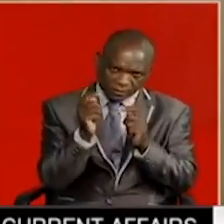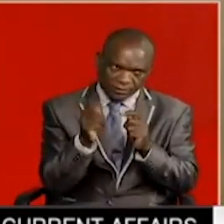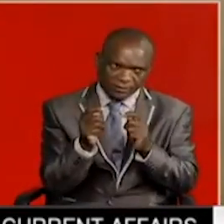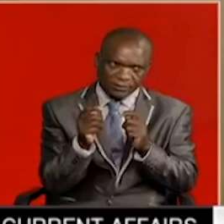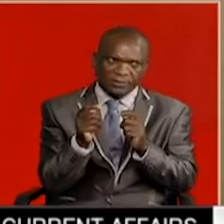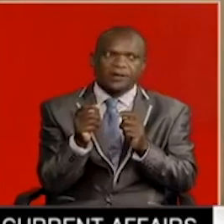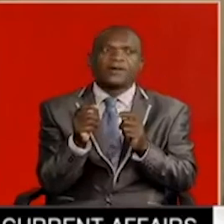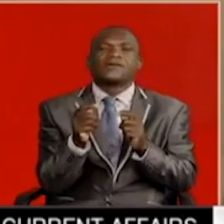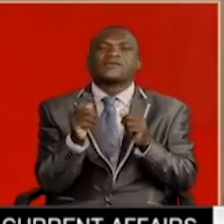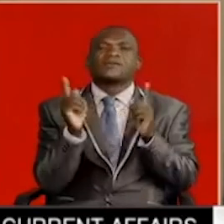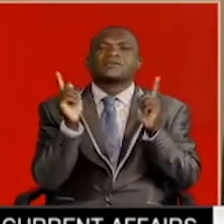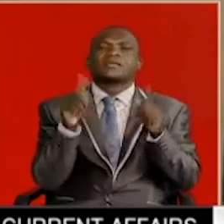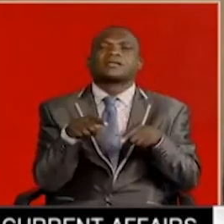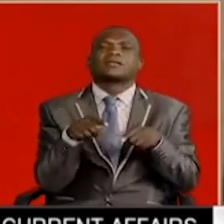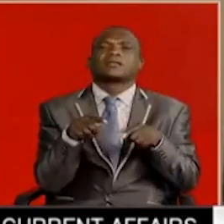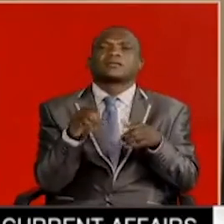we started on the 12th